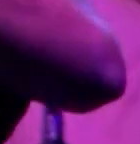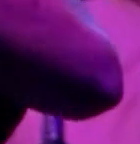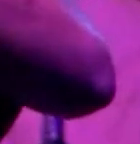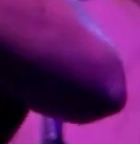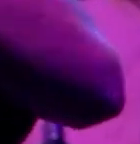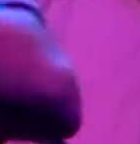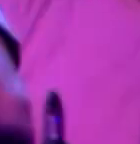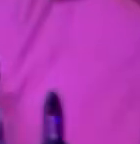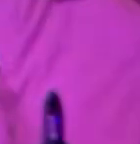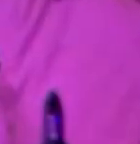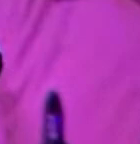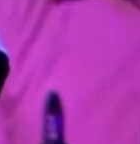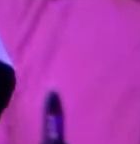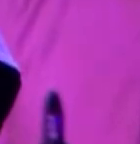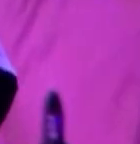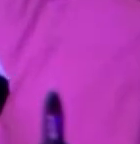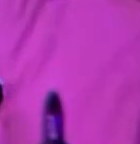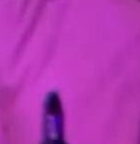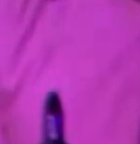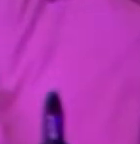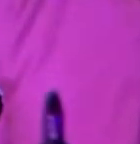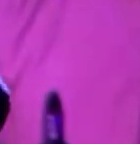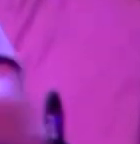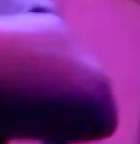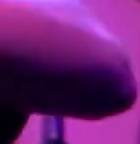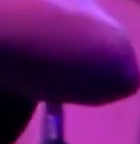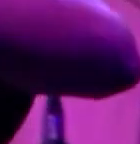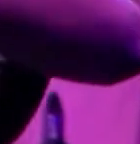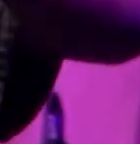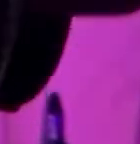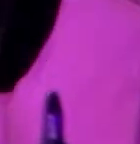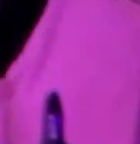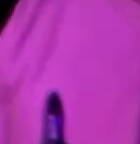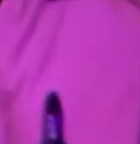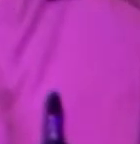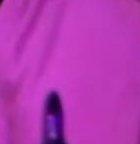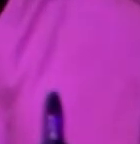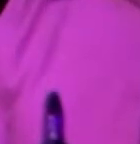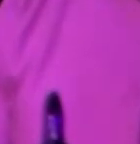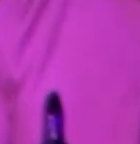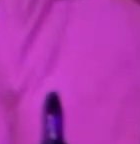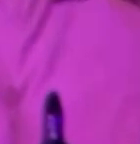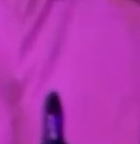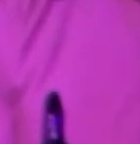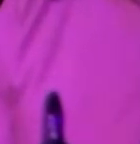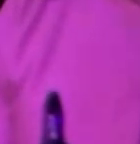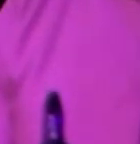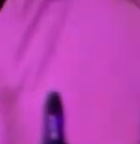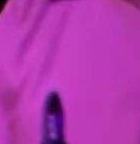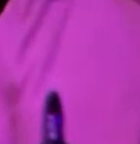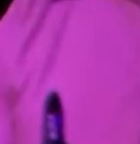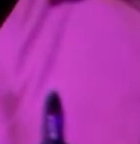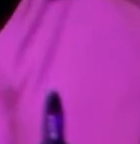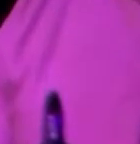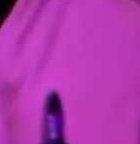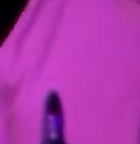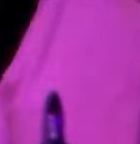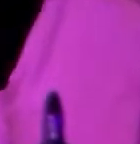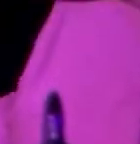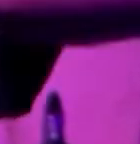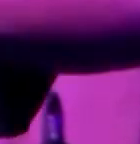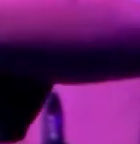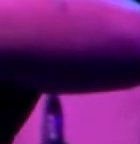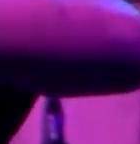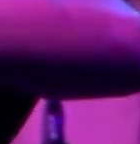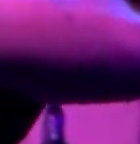the Poet brought a different kind of vibe to the stage. I've left earth every time I have performed. Proof that I